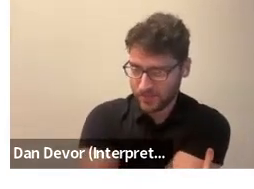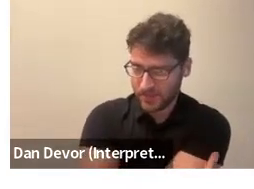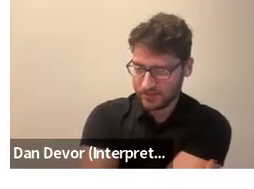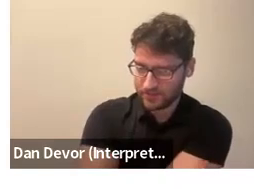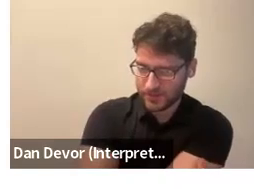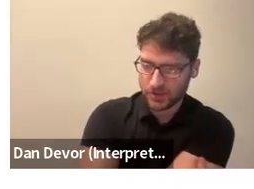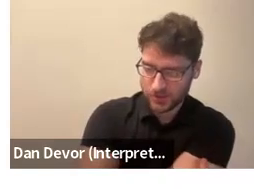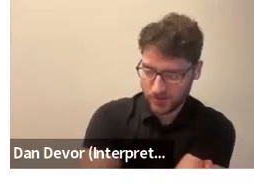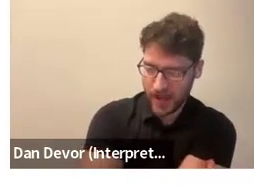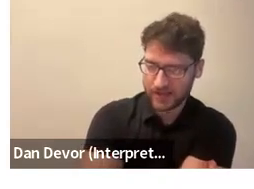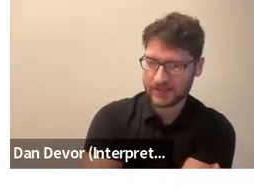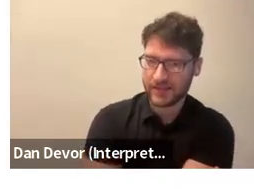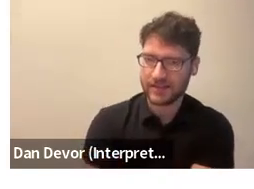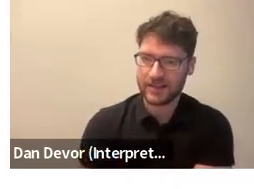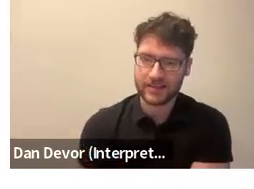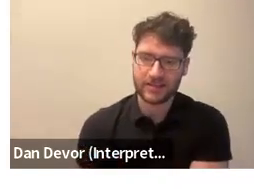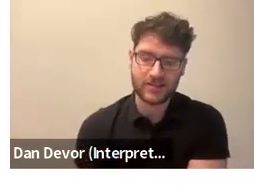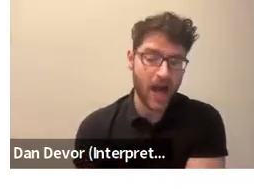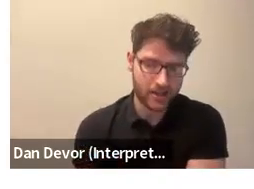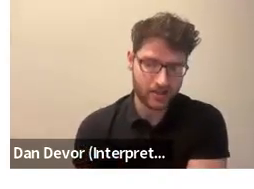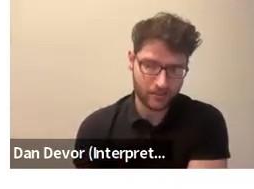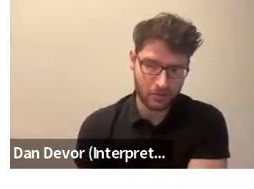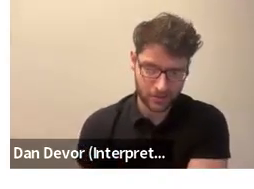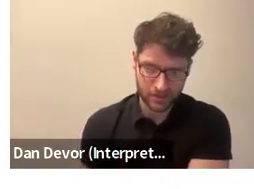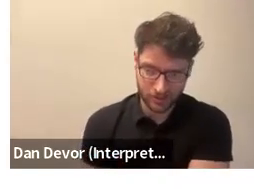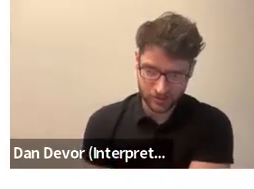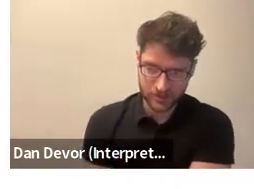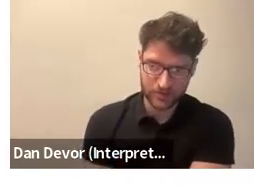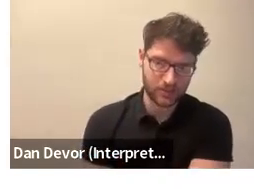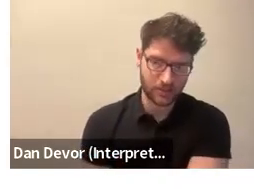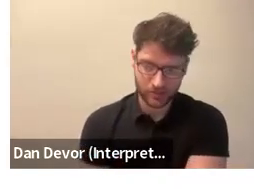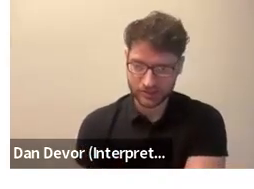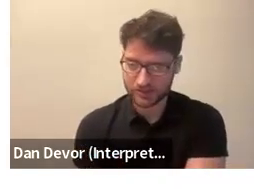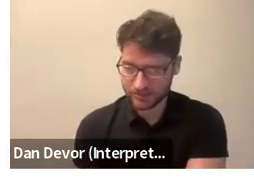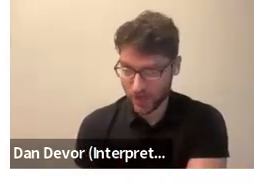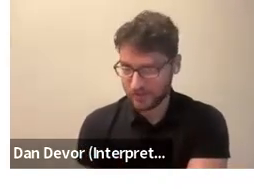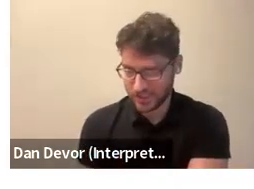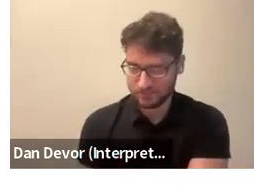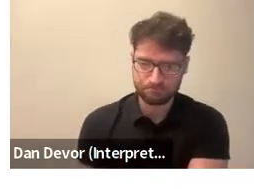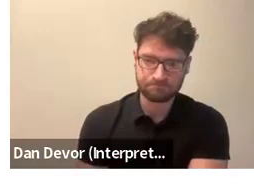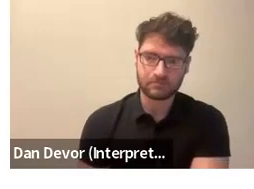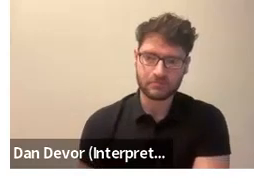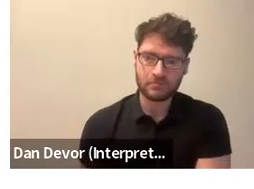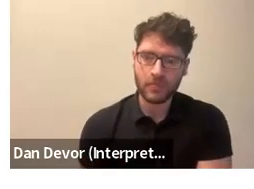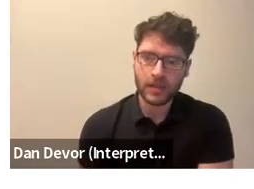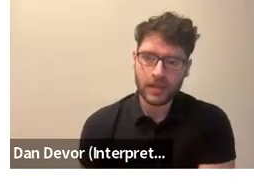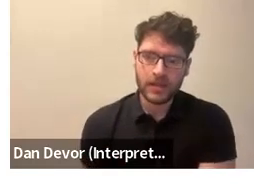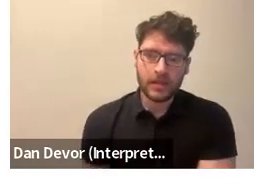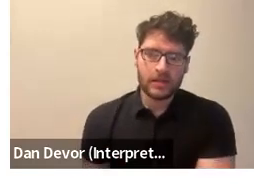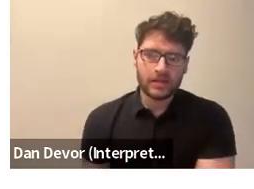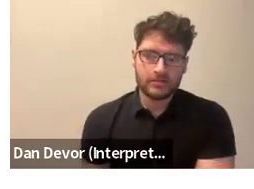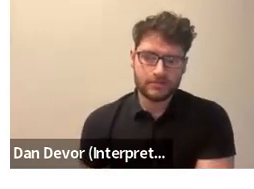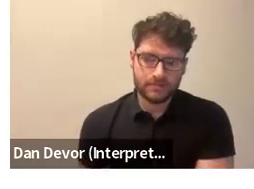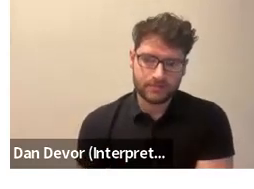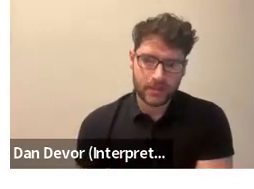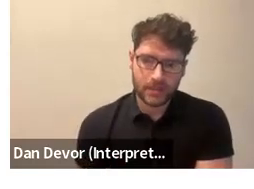behind instructors' backs and not publicly encouraged, but encouraged privately.